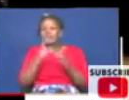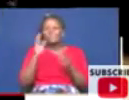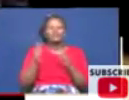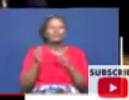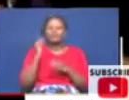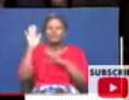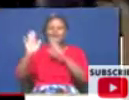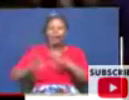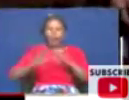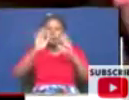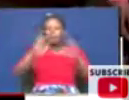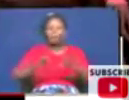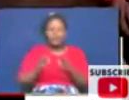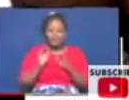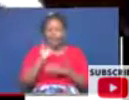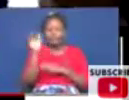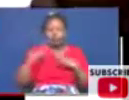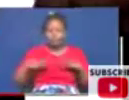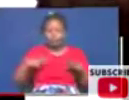their agendas to the electorate.